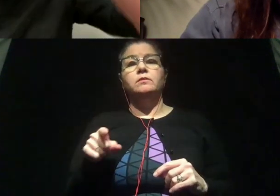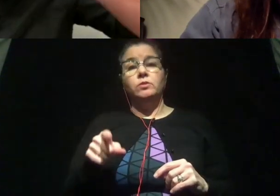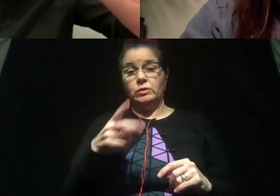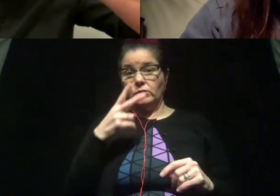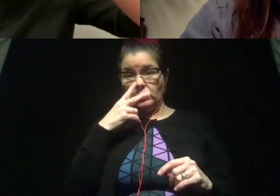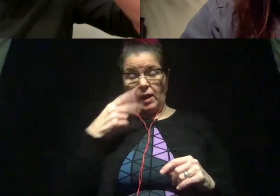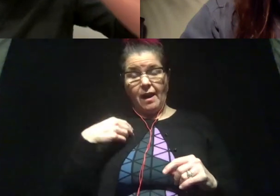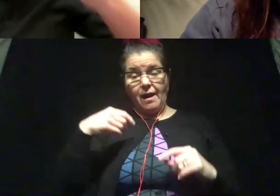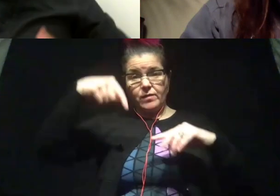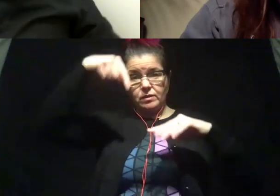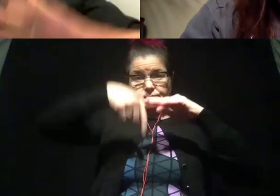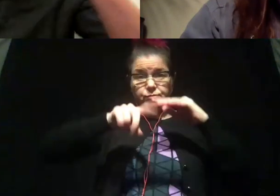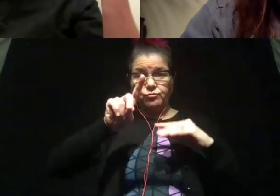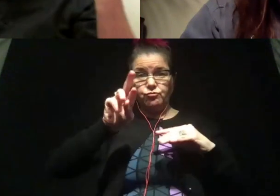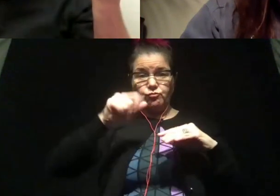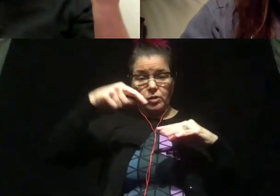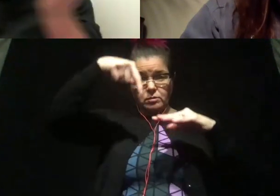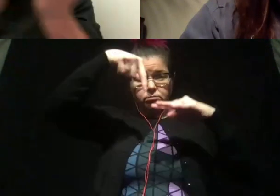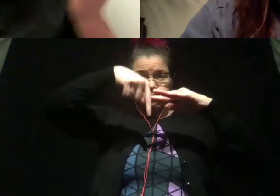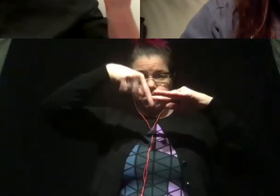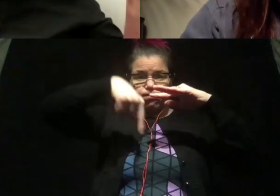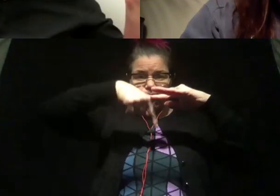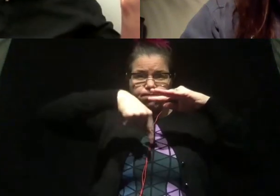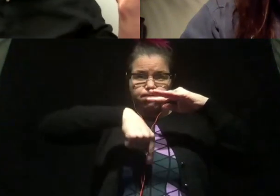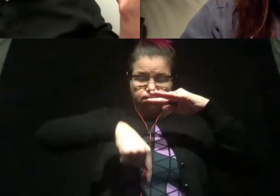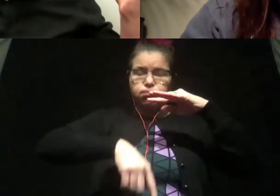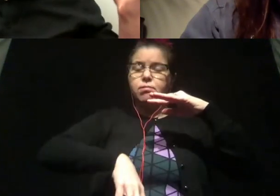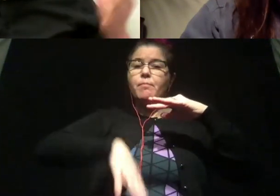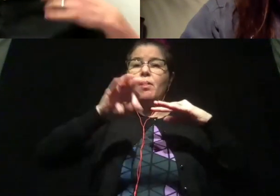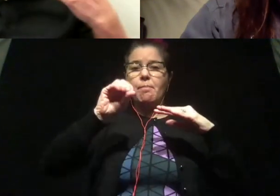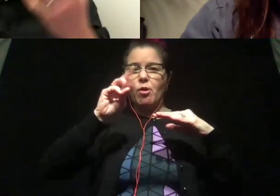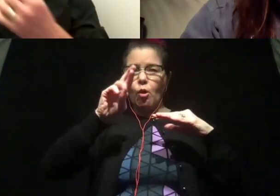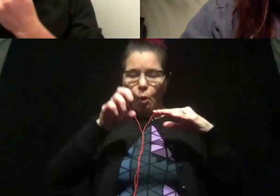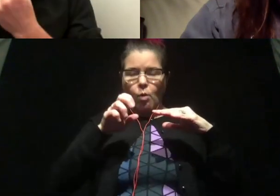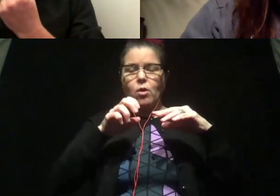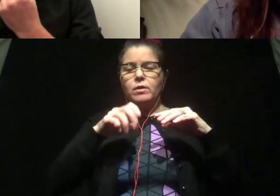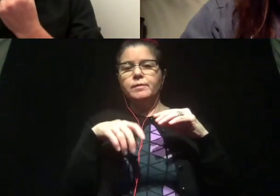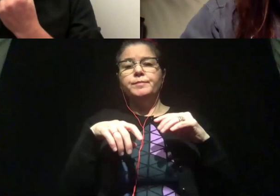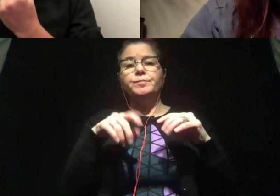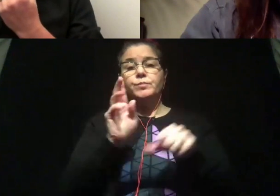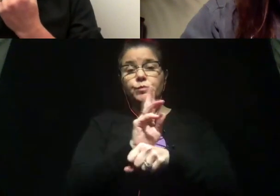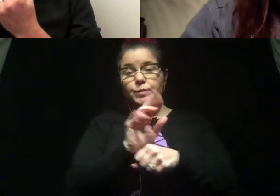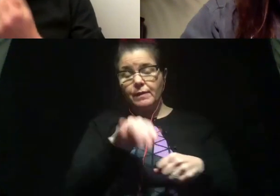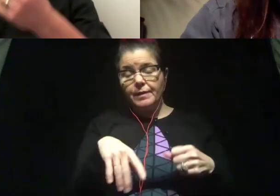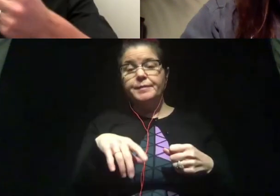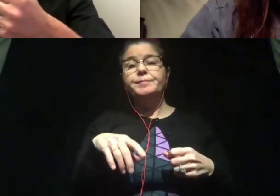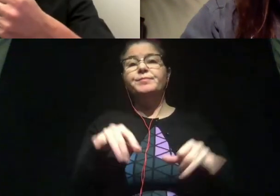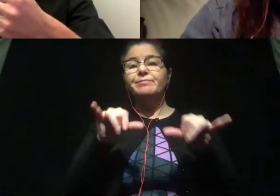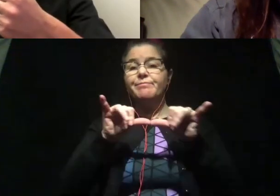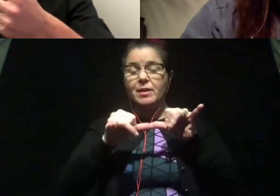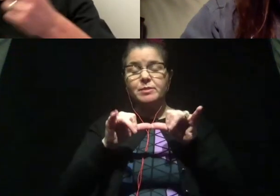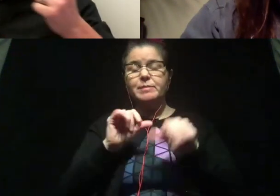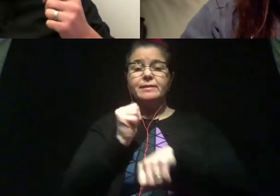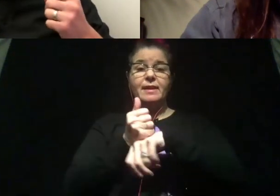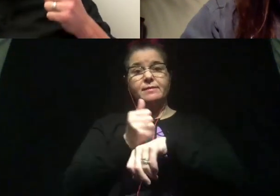with a drill. We drill down and we pull up these cores that have these layers of snow and ice. So we use these drills. We use all sorts of measurements. We set stations